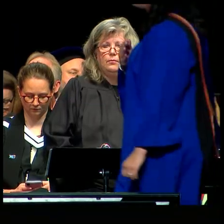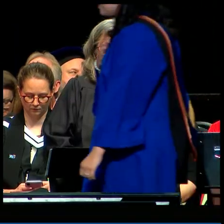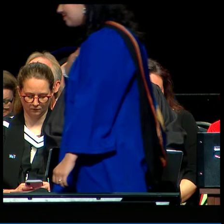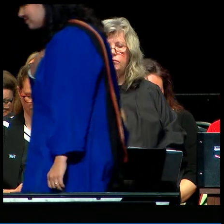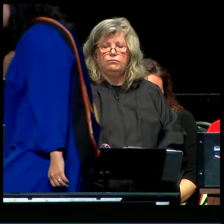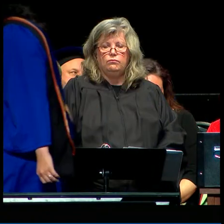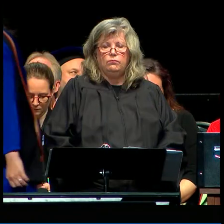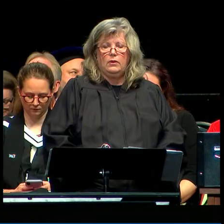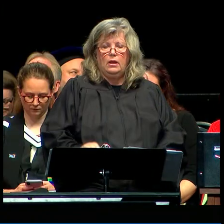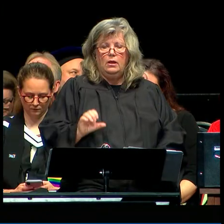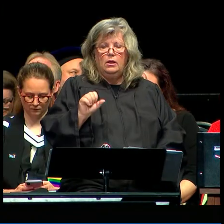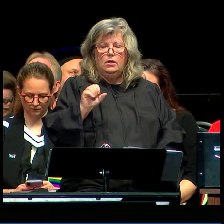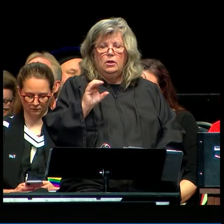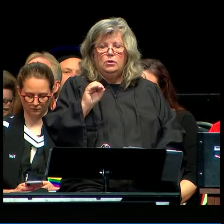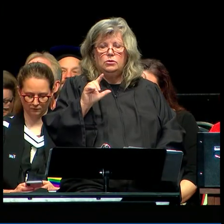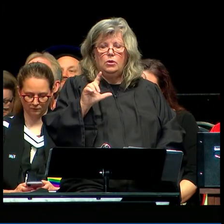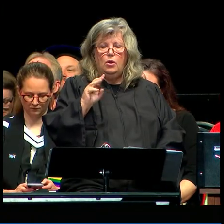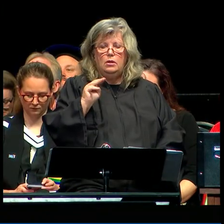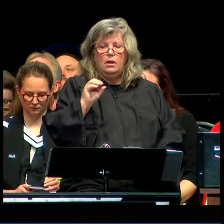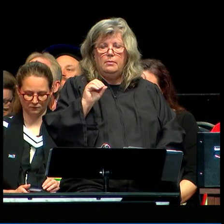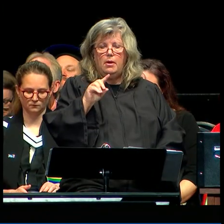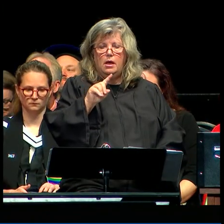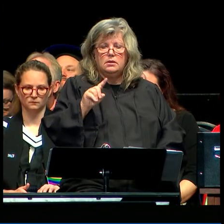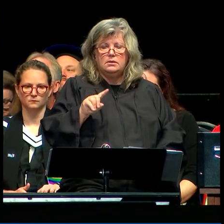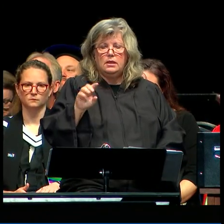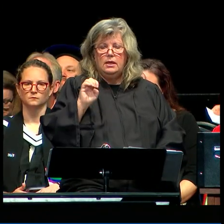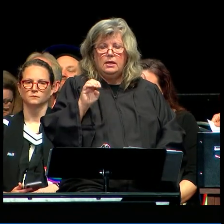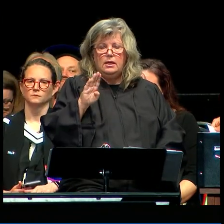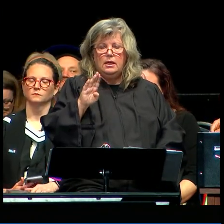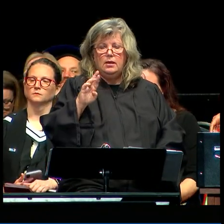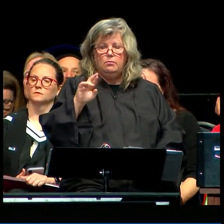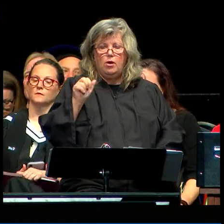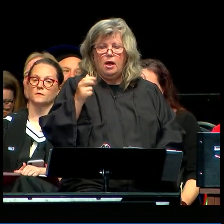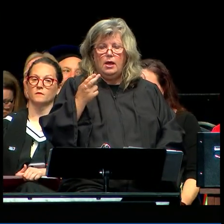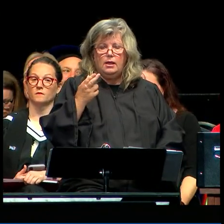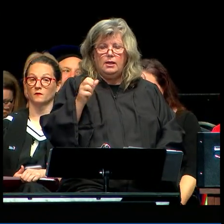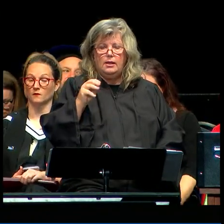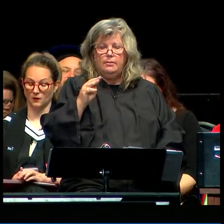Solmaz Ibrahimi Iranpour, with distinction.